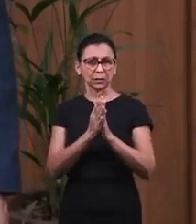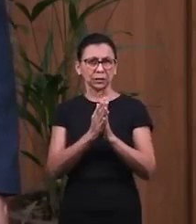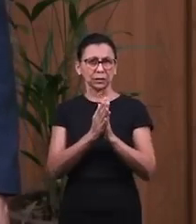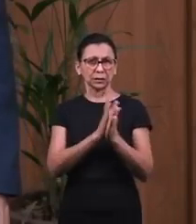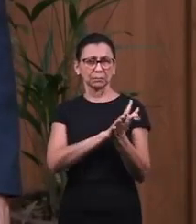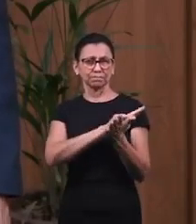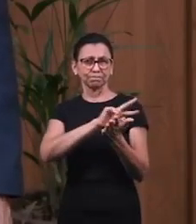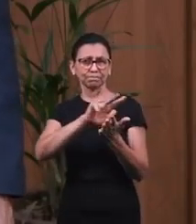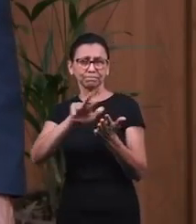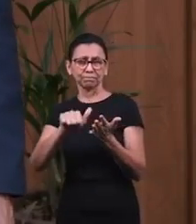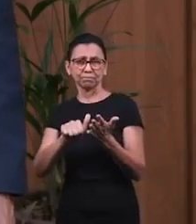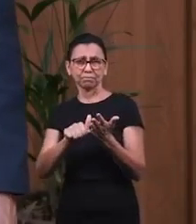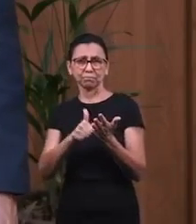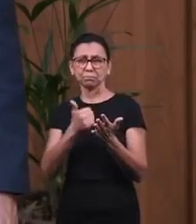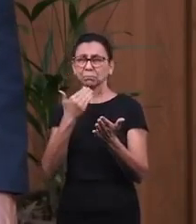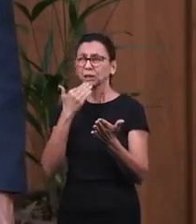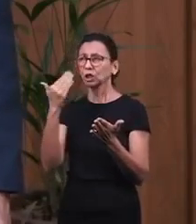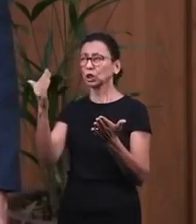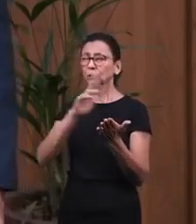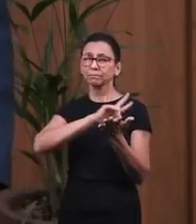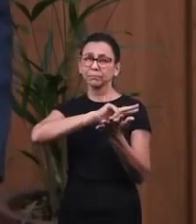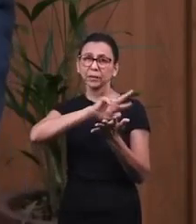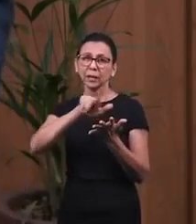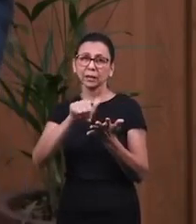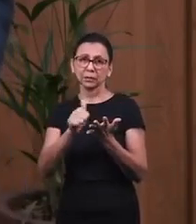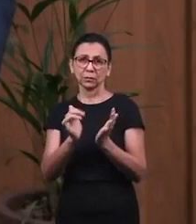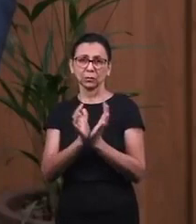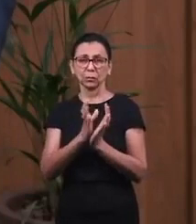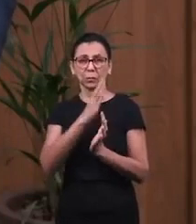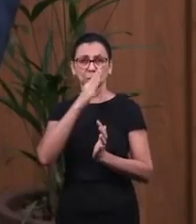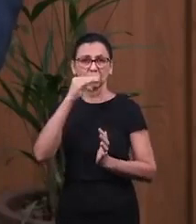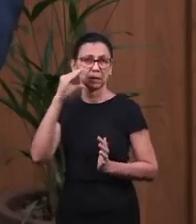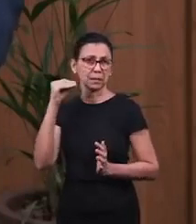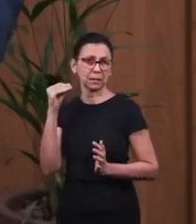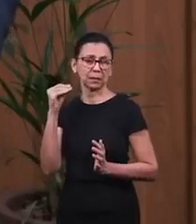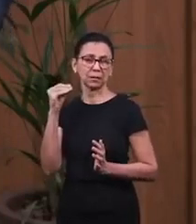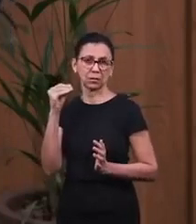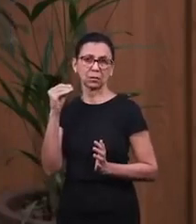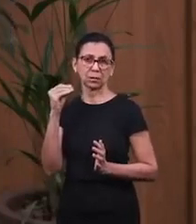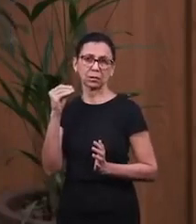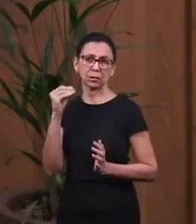the wishes of your adolescents, those who are saddened,